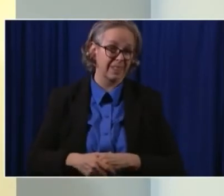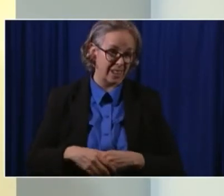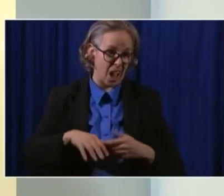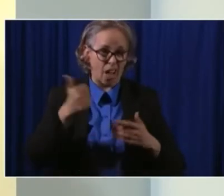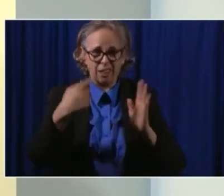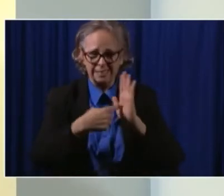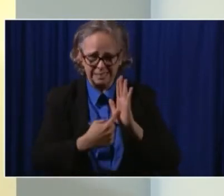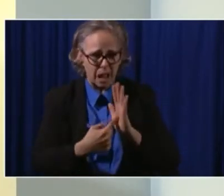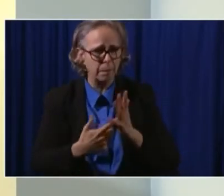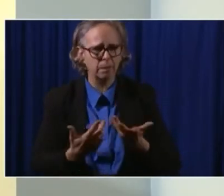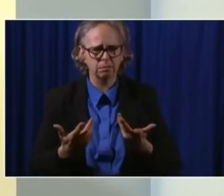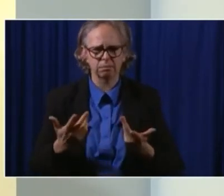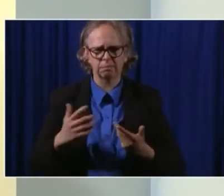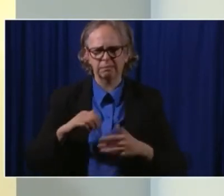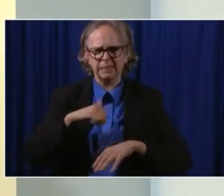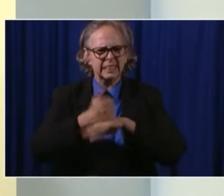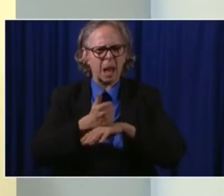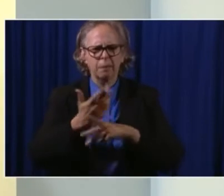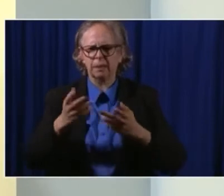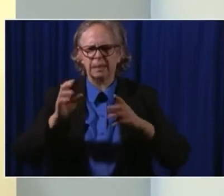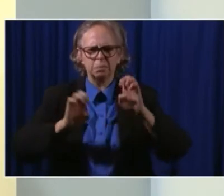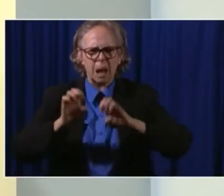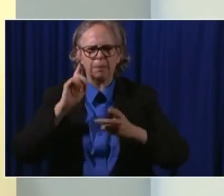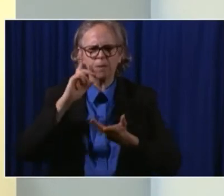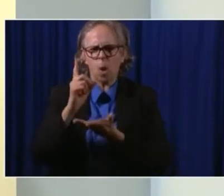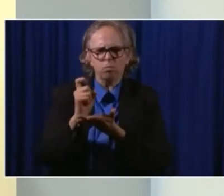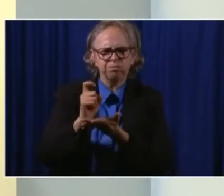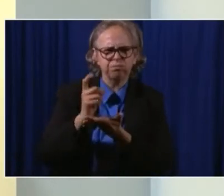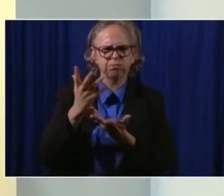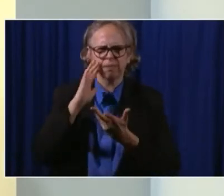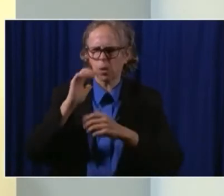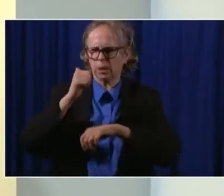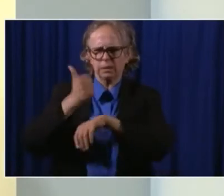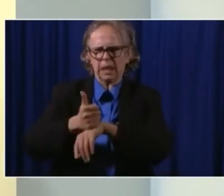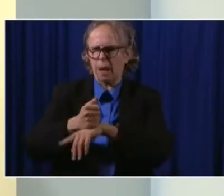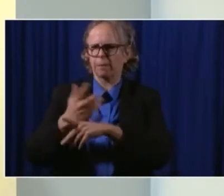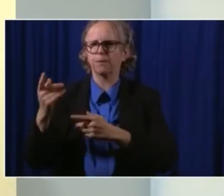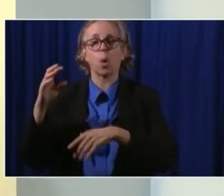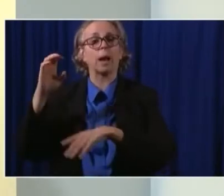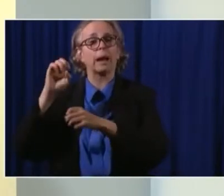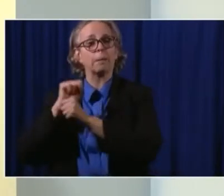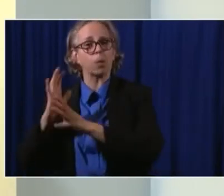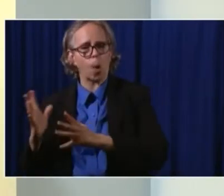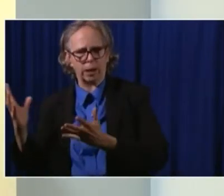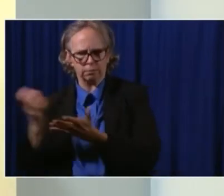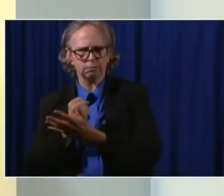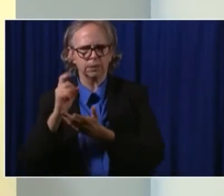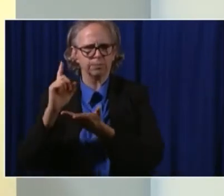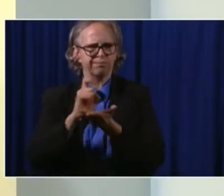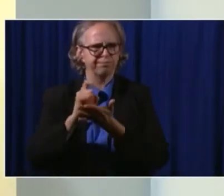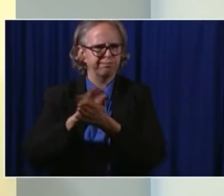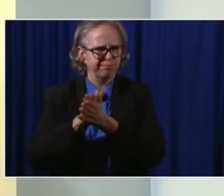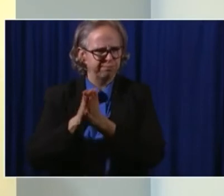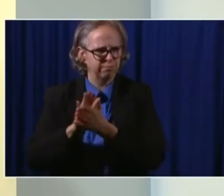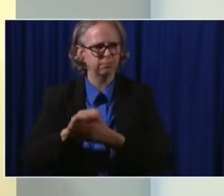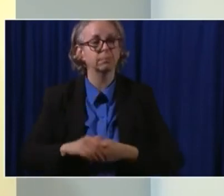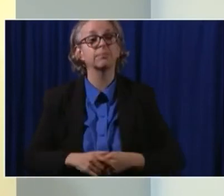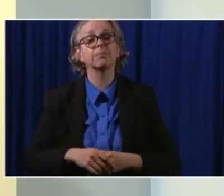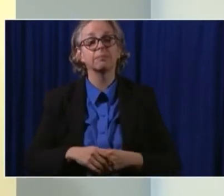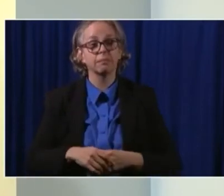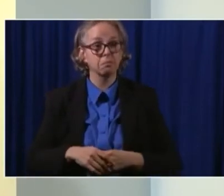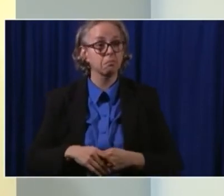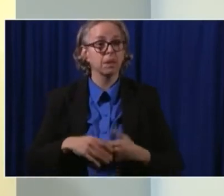solutions and hand sanitizers for disinfecting. And they have established signage and checkpoints providing cleaning status of